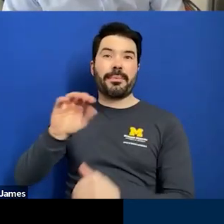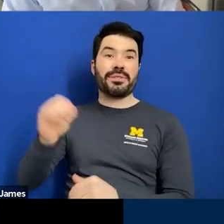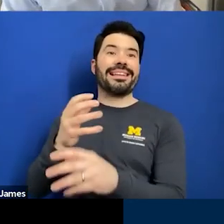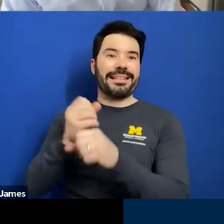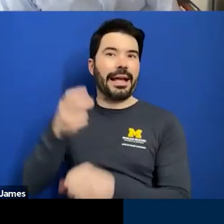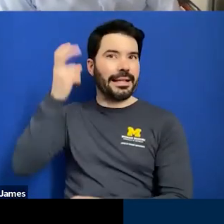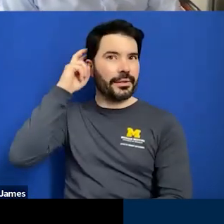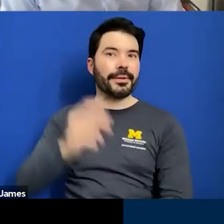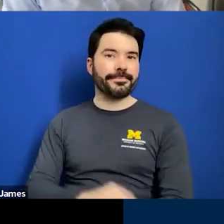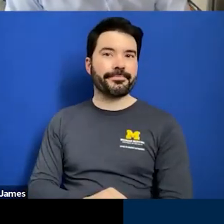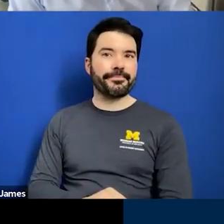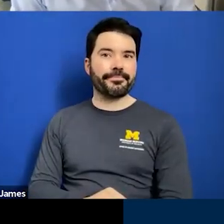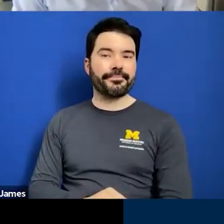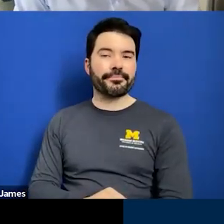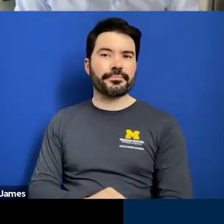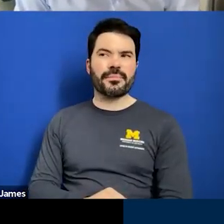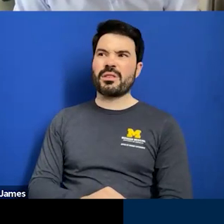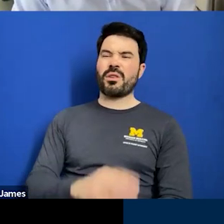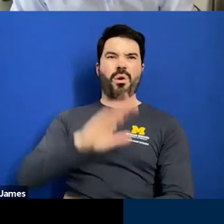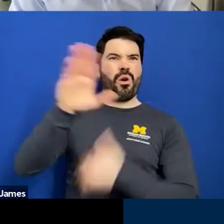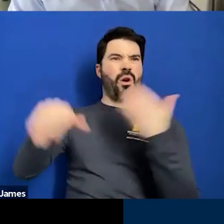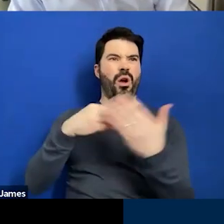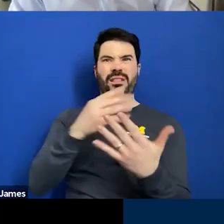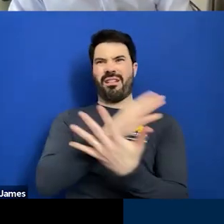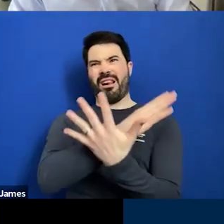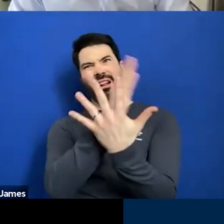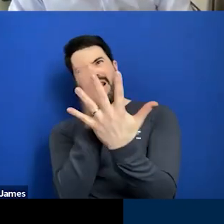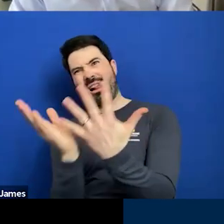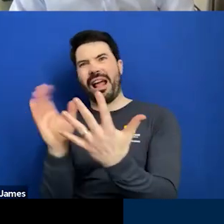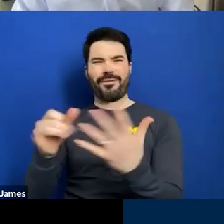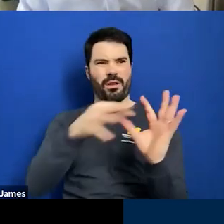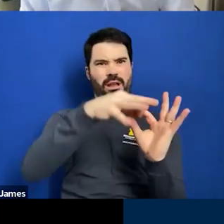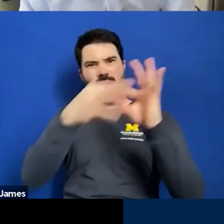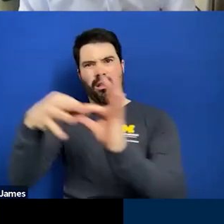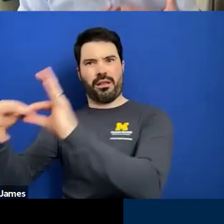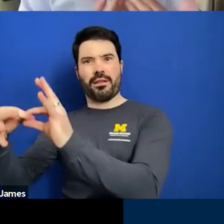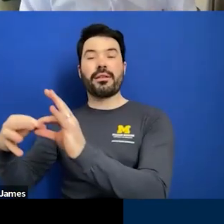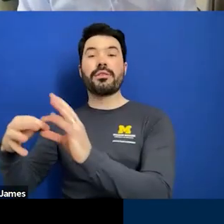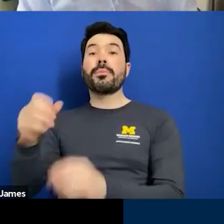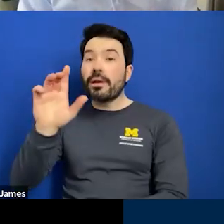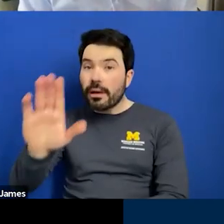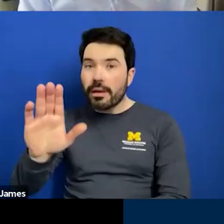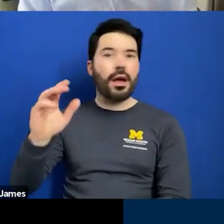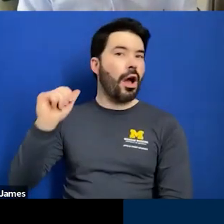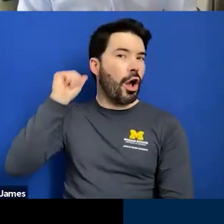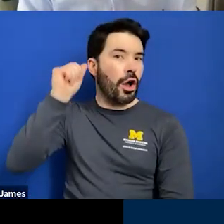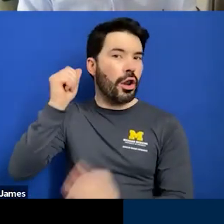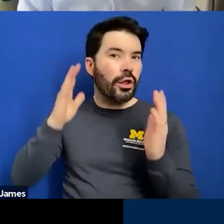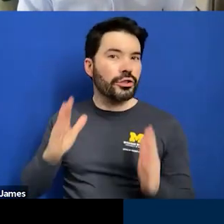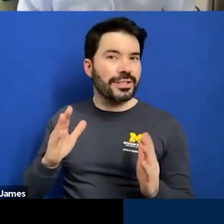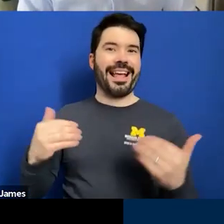real problems for tying all of this care together is that audiologists are incentivized to sell hearing aids.